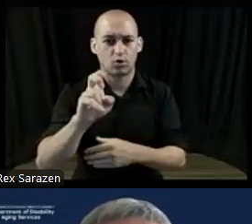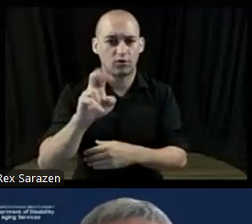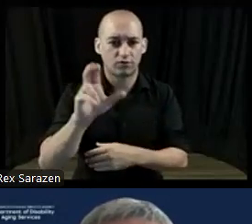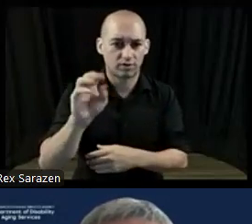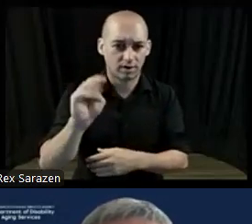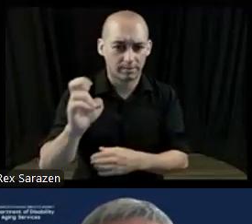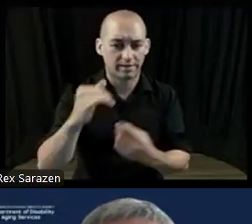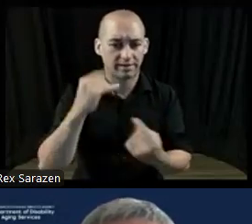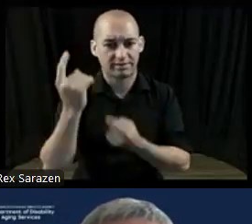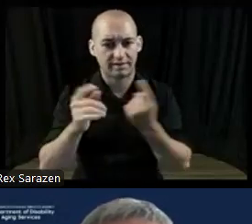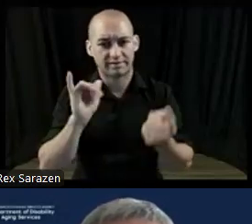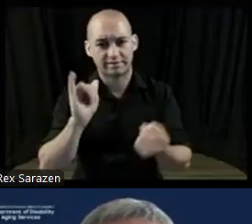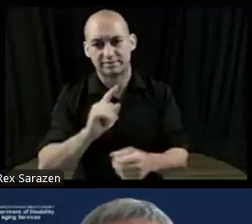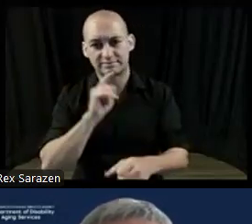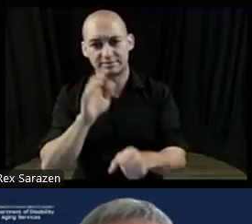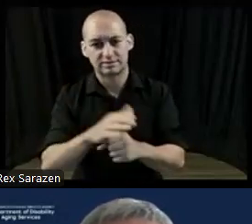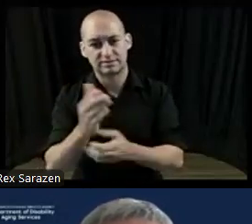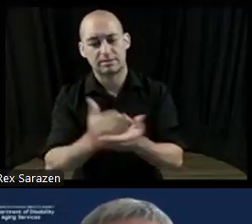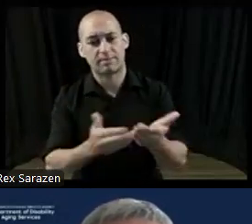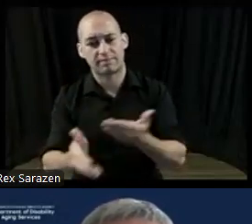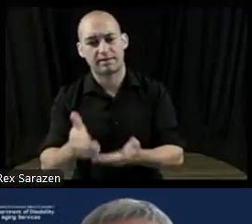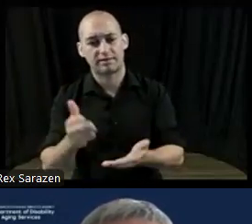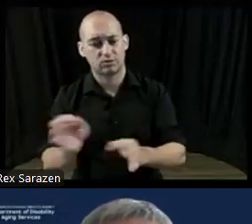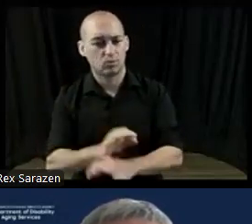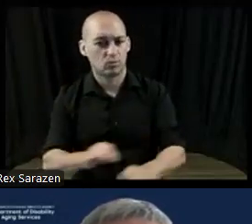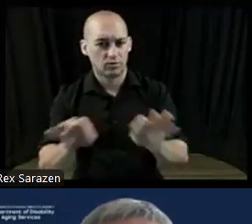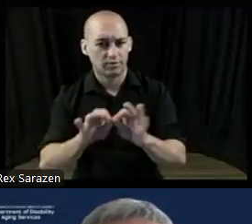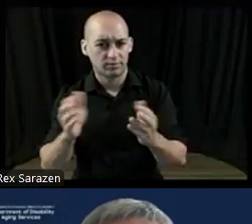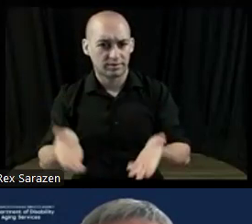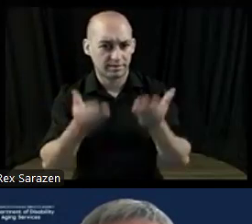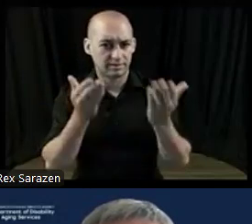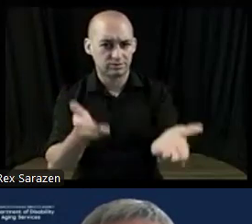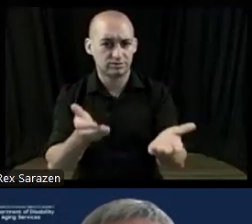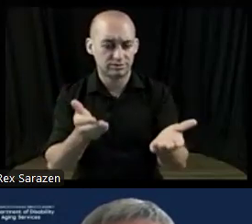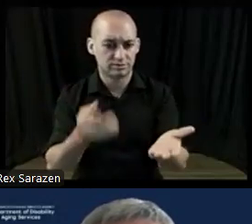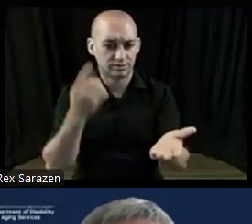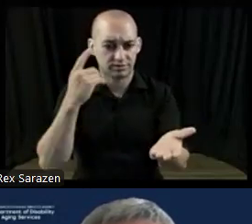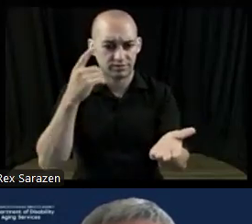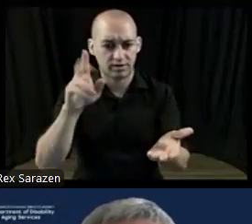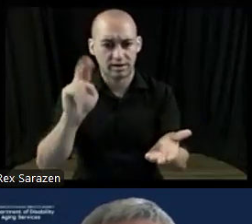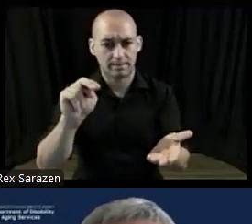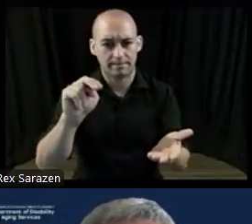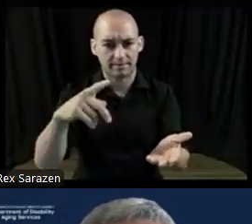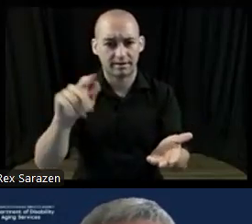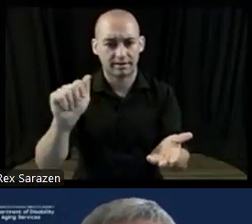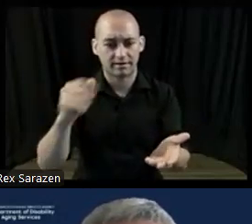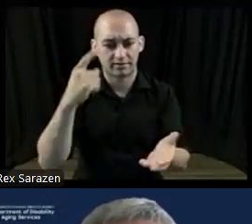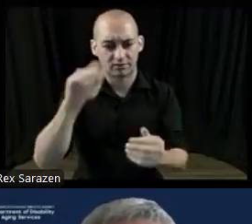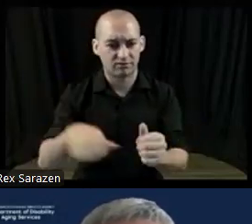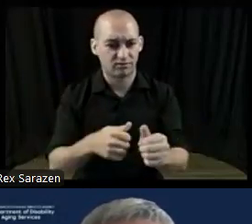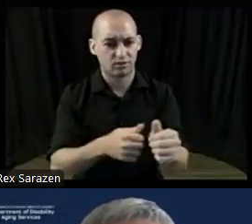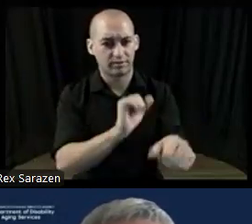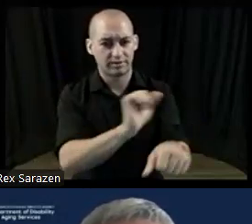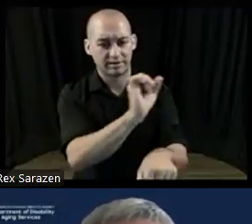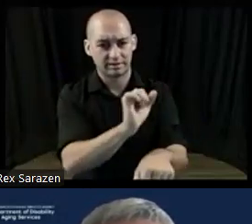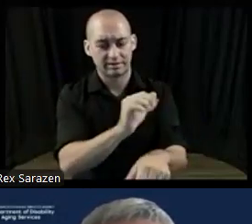is definitely something that's worthy of being a recommendation for the MPA for the following year. So thank you so much